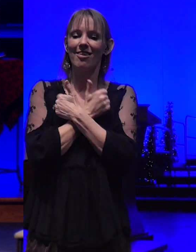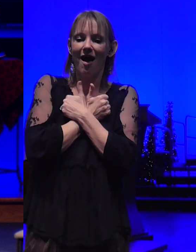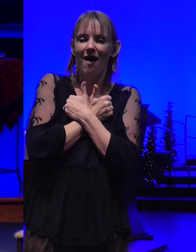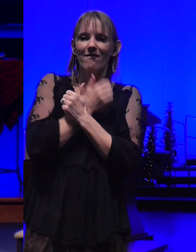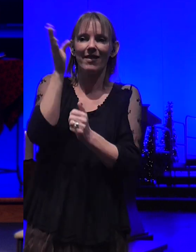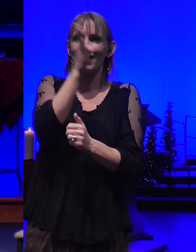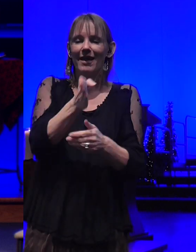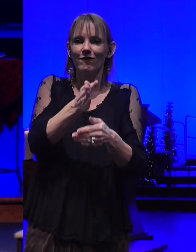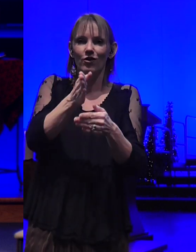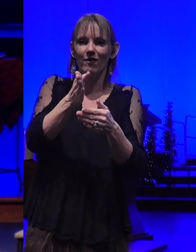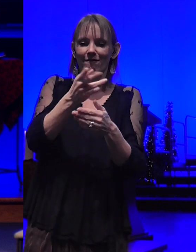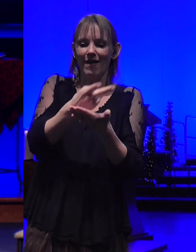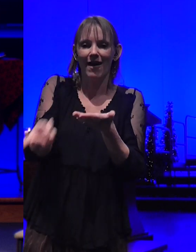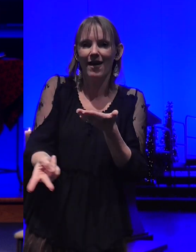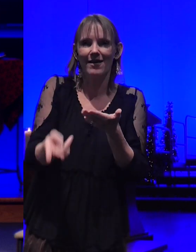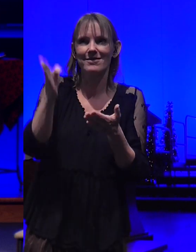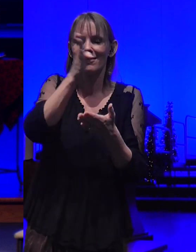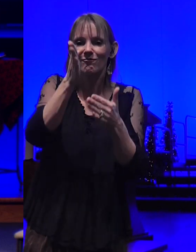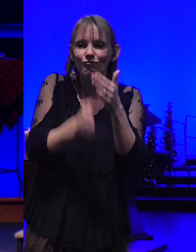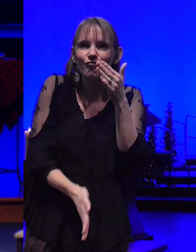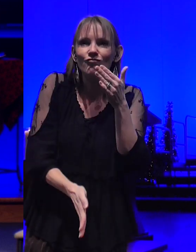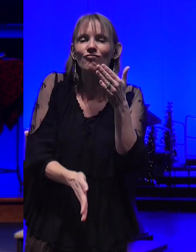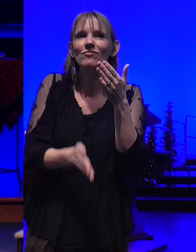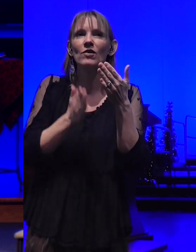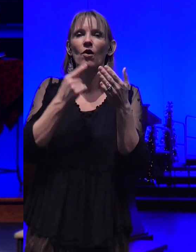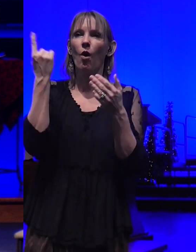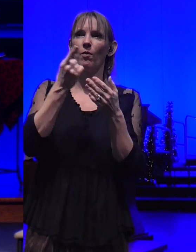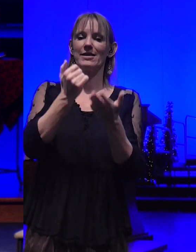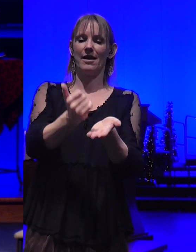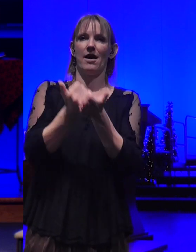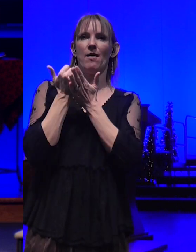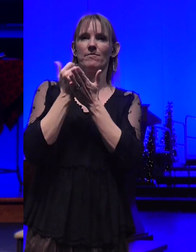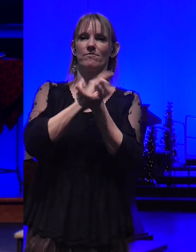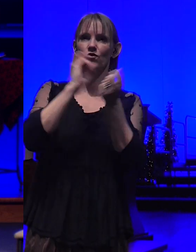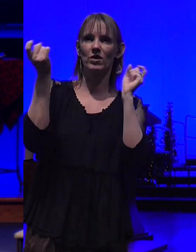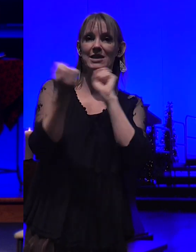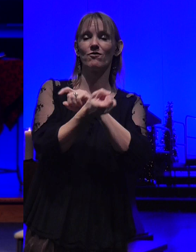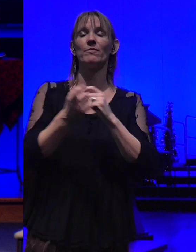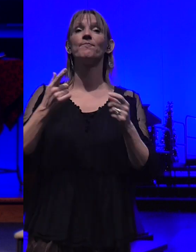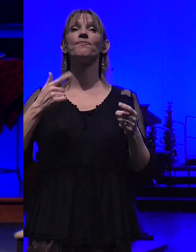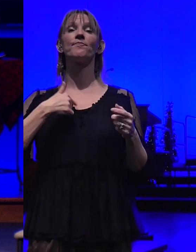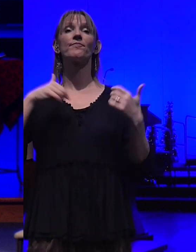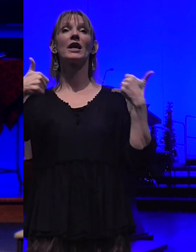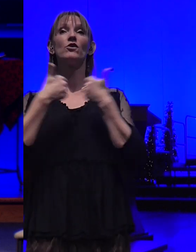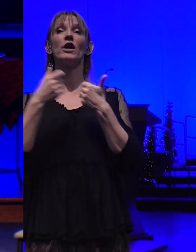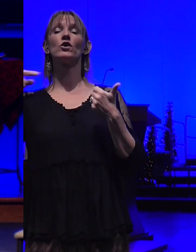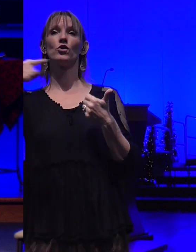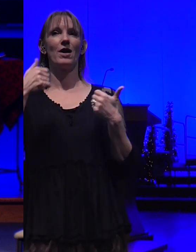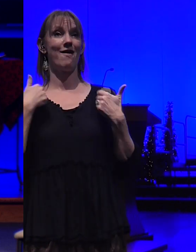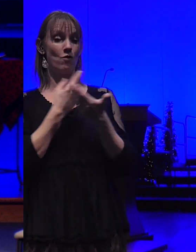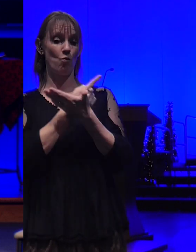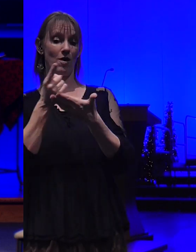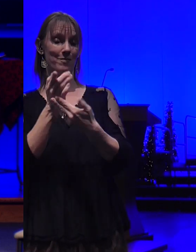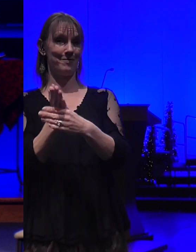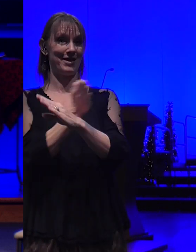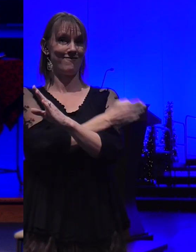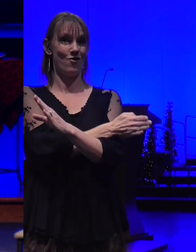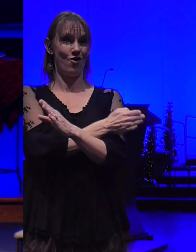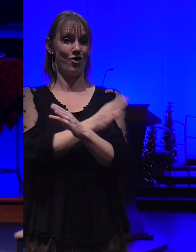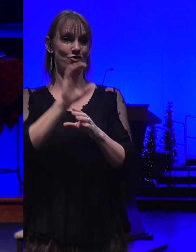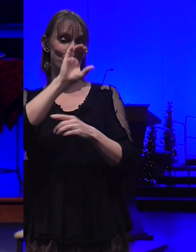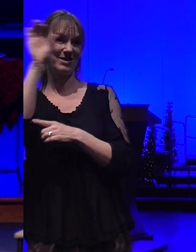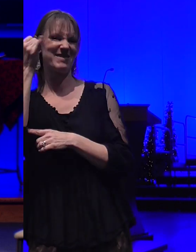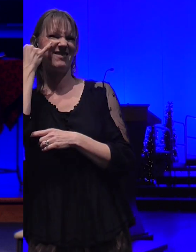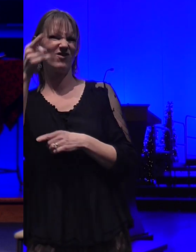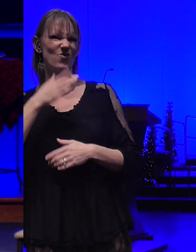love that will always transform. I challenge you. You got a week before Christmas. If you're